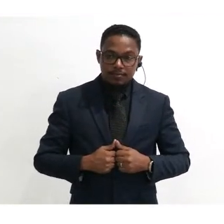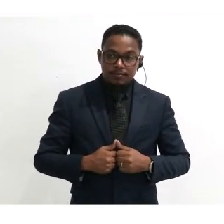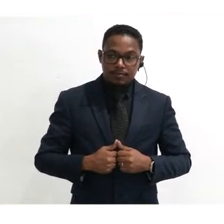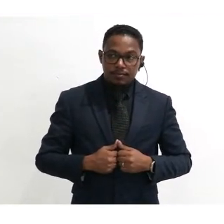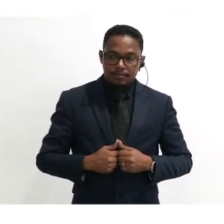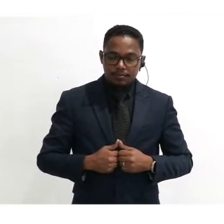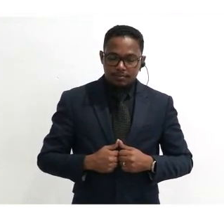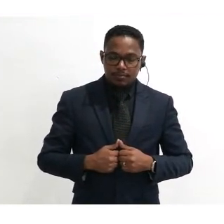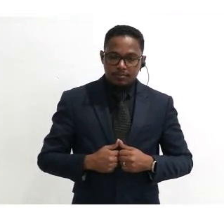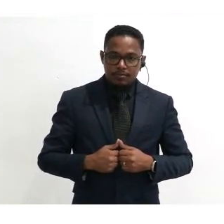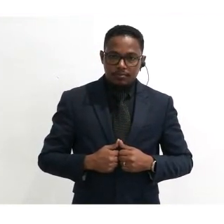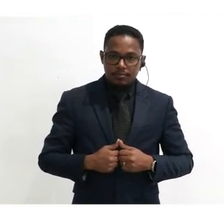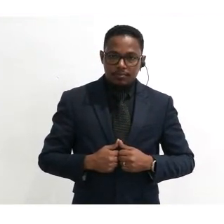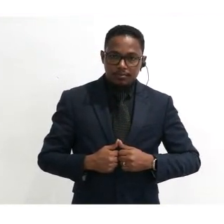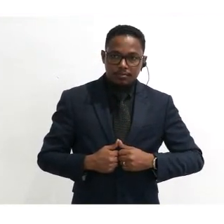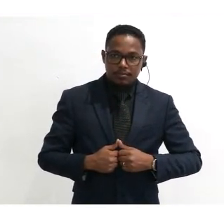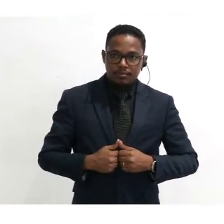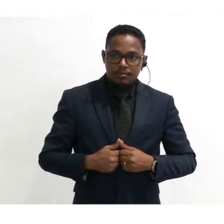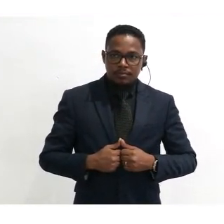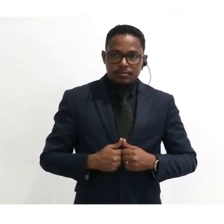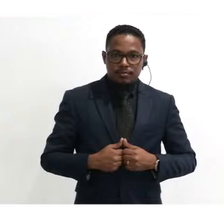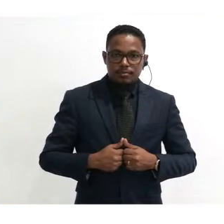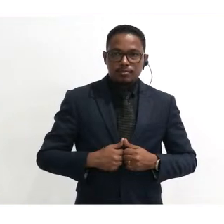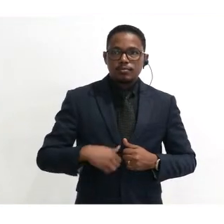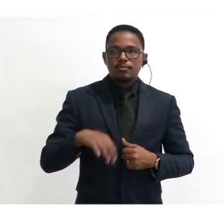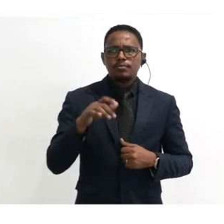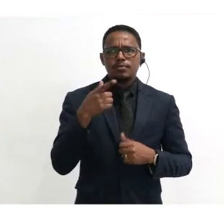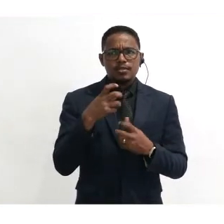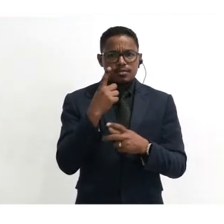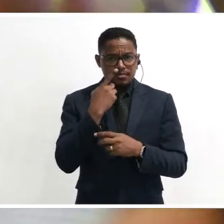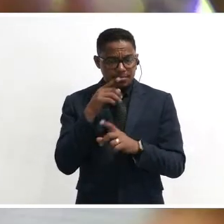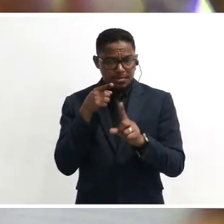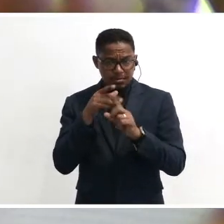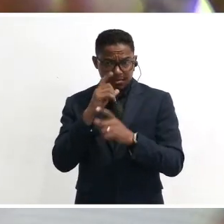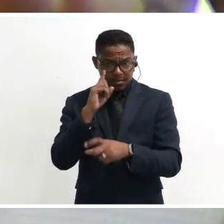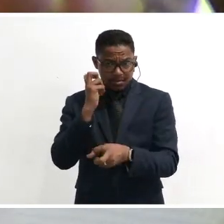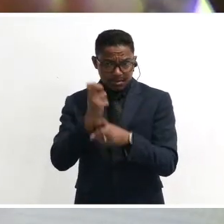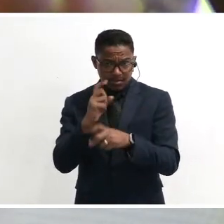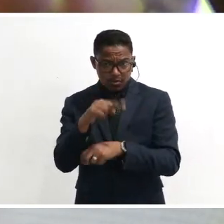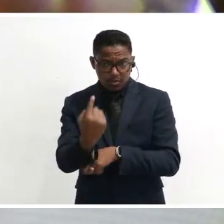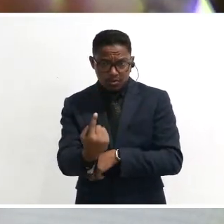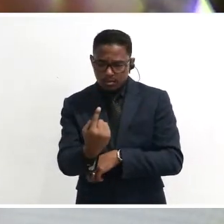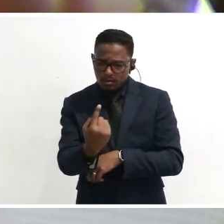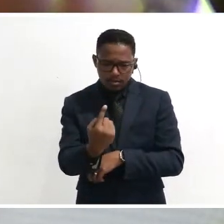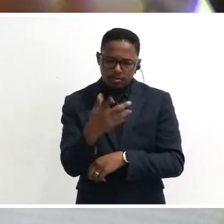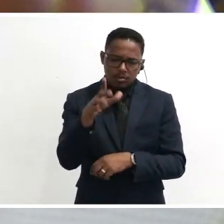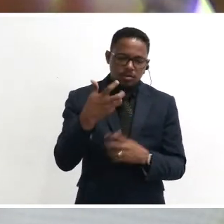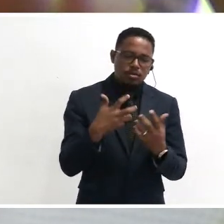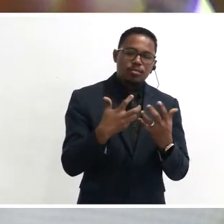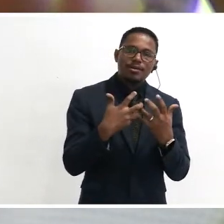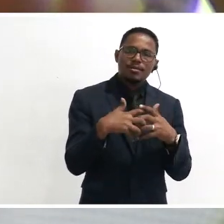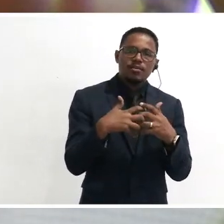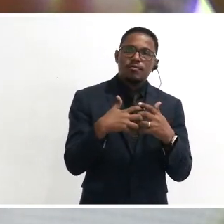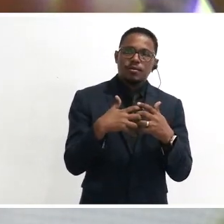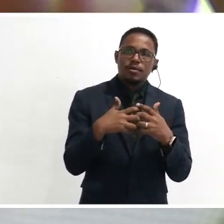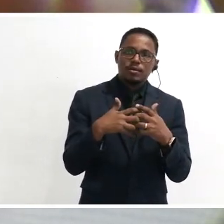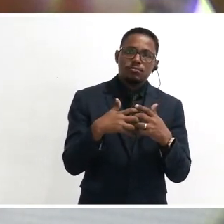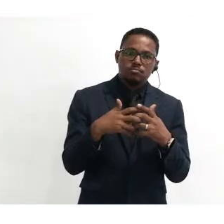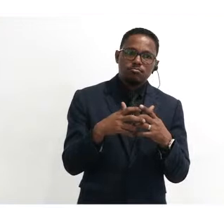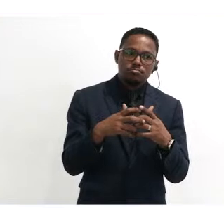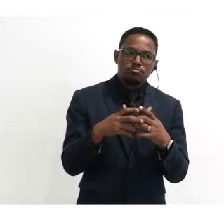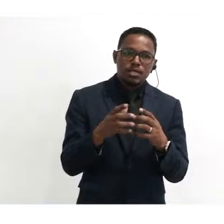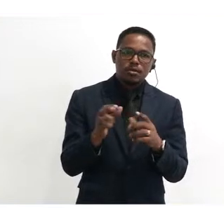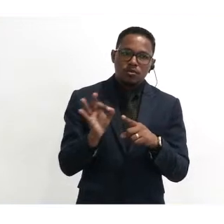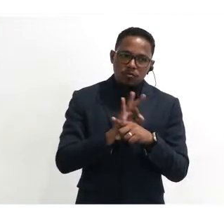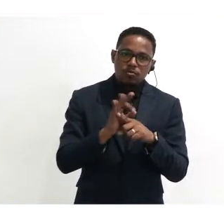only because it may be difficult to put in and get that kind of factory running, but you also have to convince the customers that are going to use